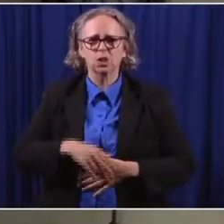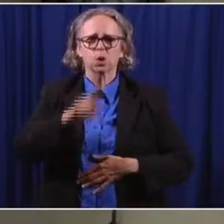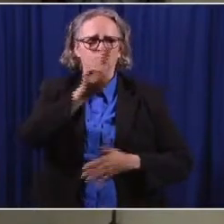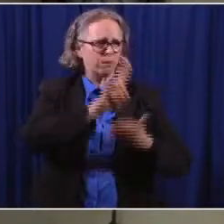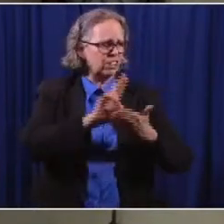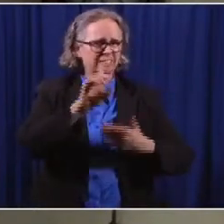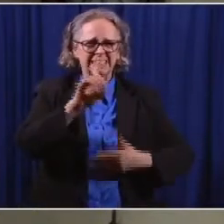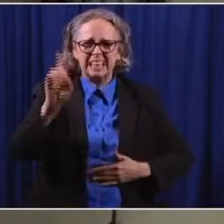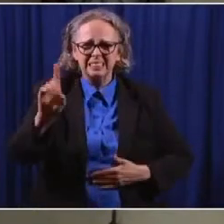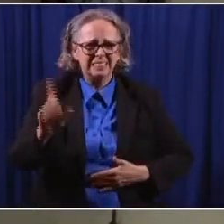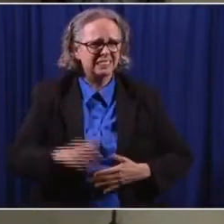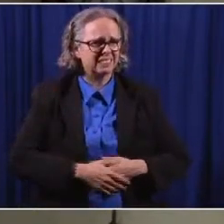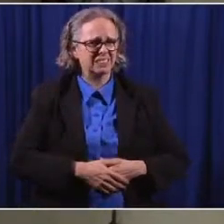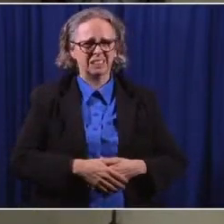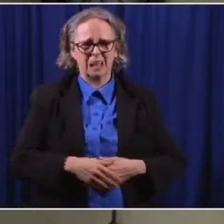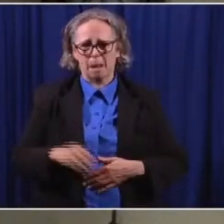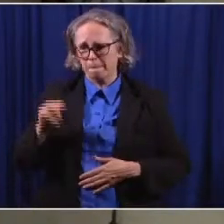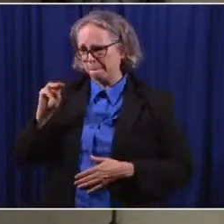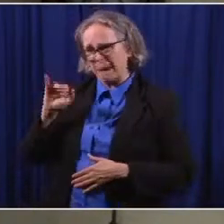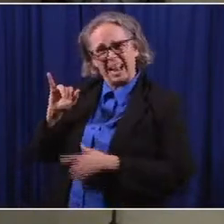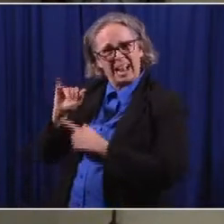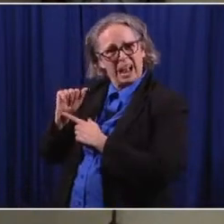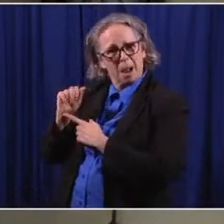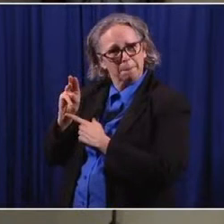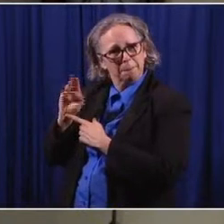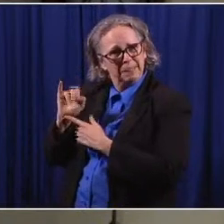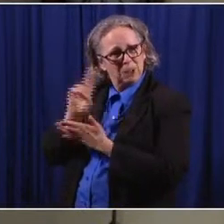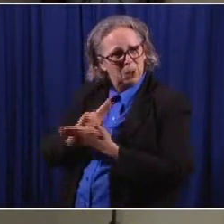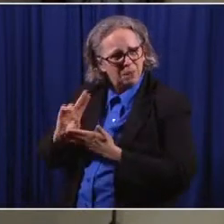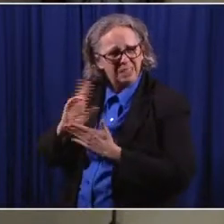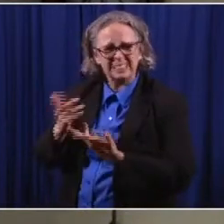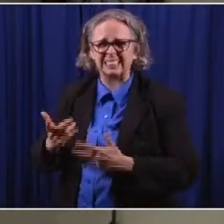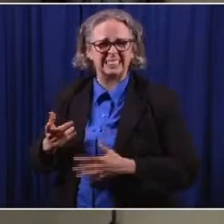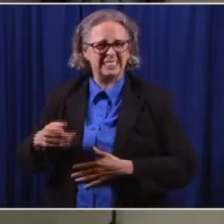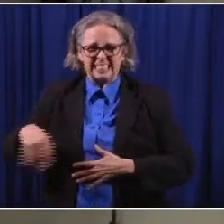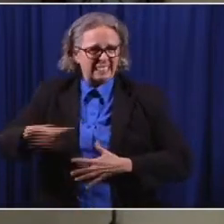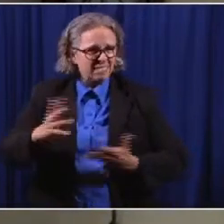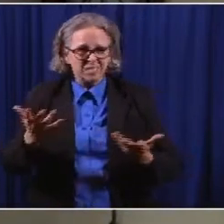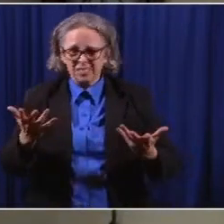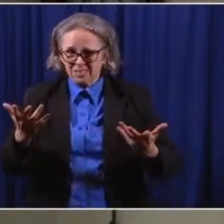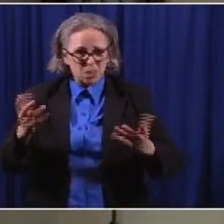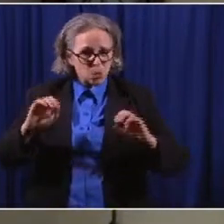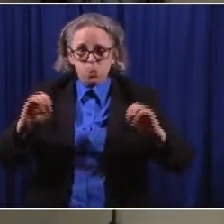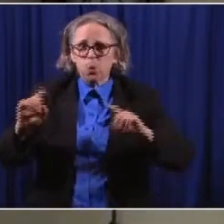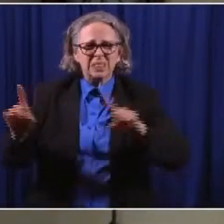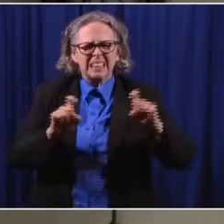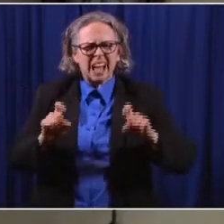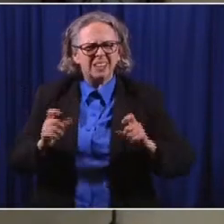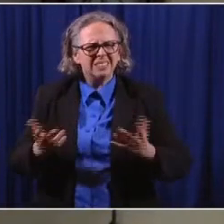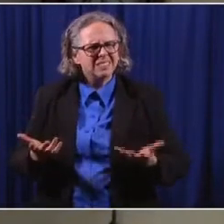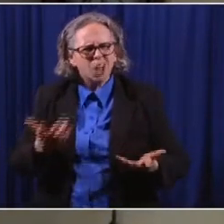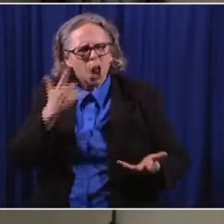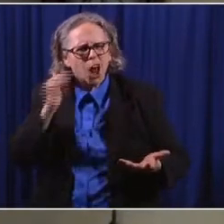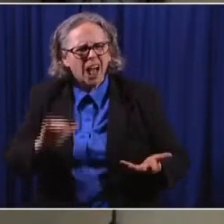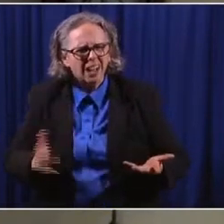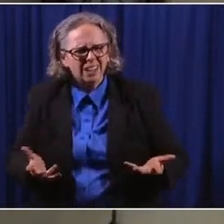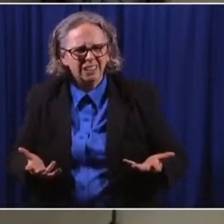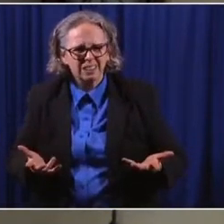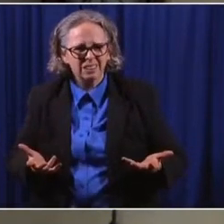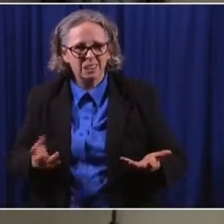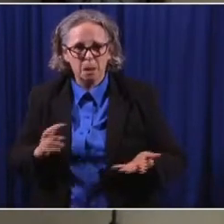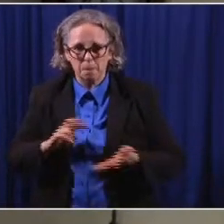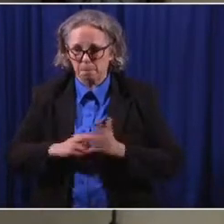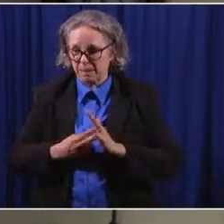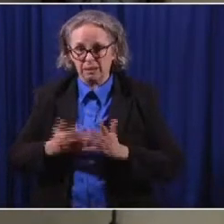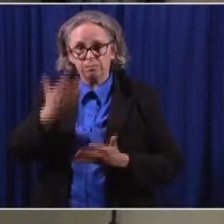just talked about recently, if they weren't testing, you probably wouldn't know much, you know, we wouldn't know that there are that many